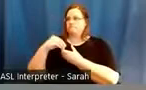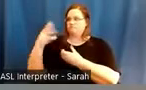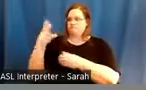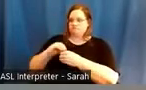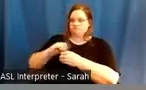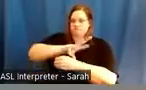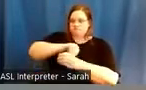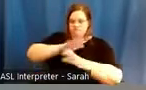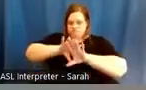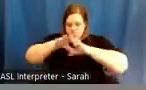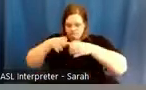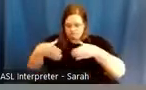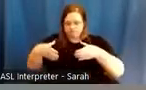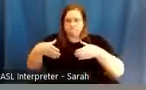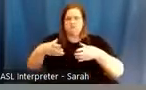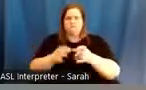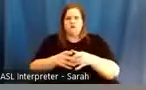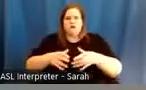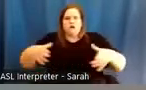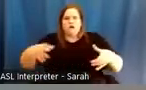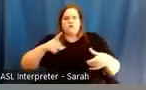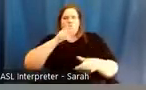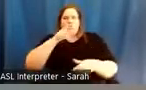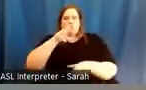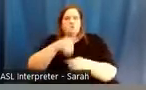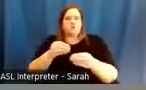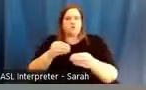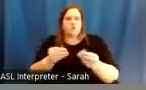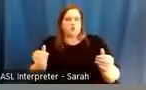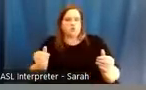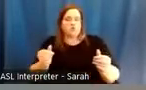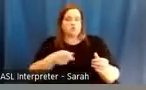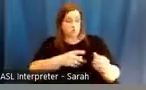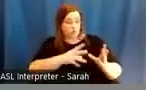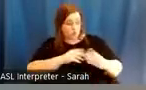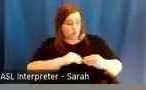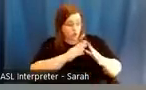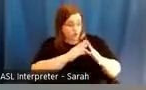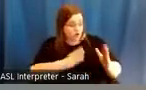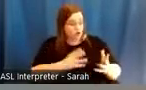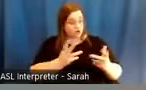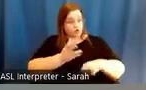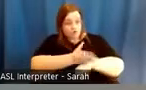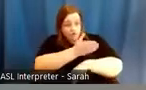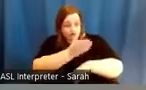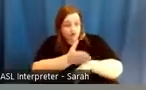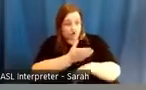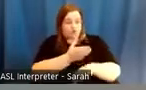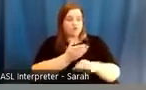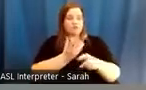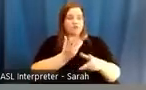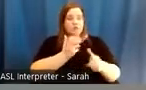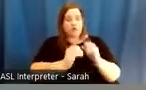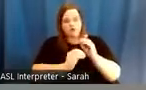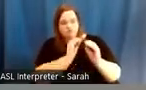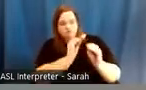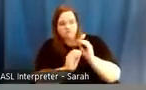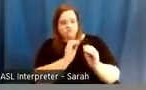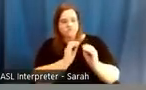have to get more people that own housing, that want to build housing, that want to refurbish housing, to understand this